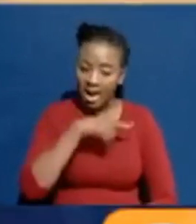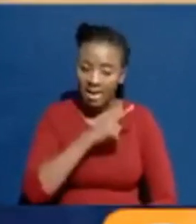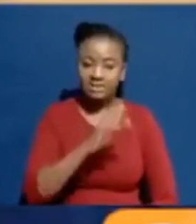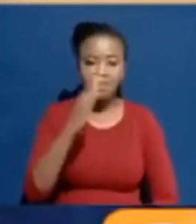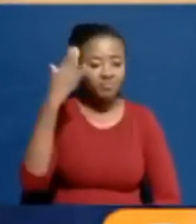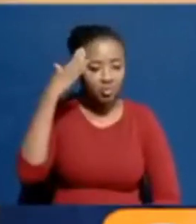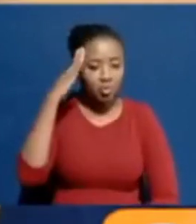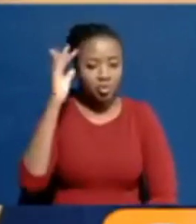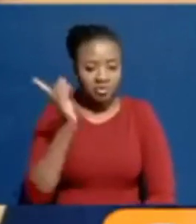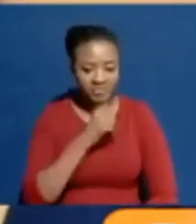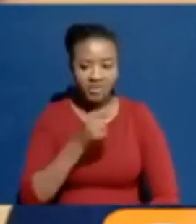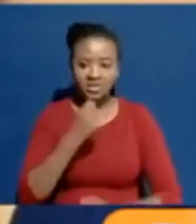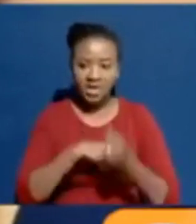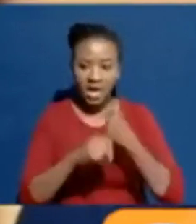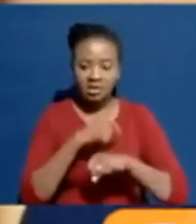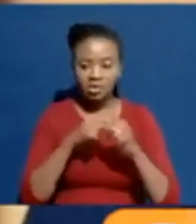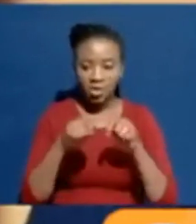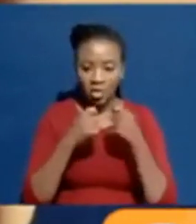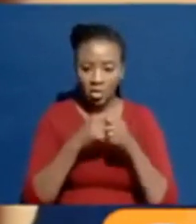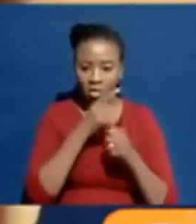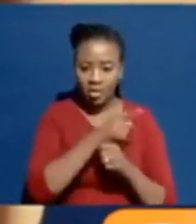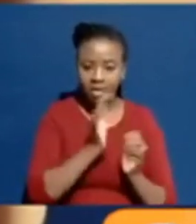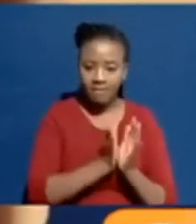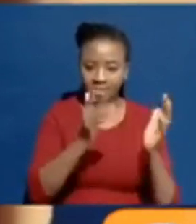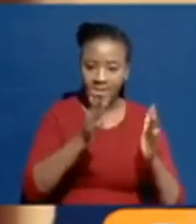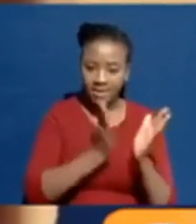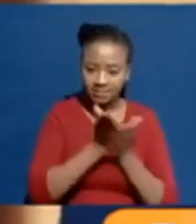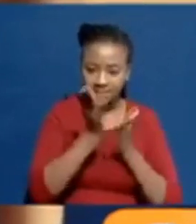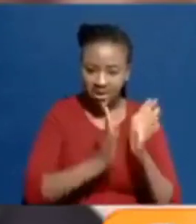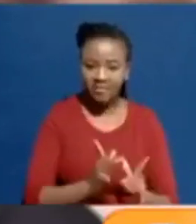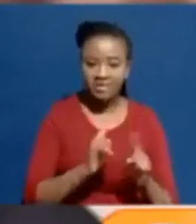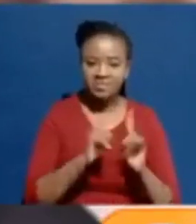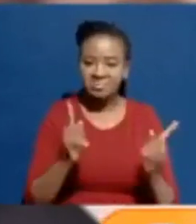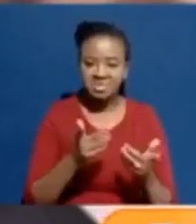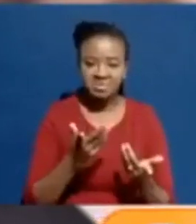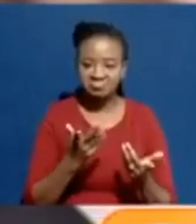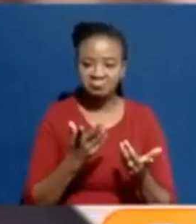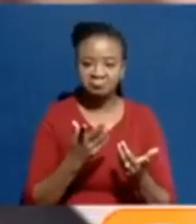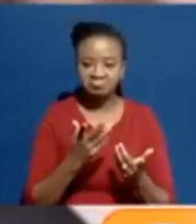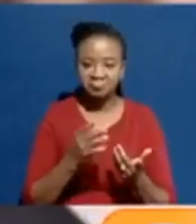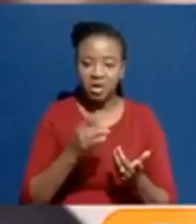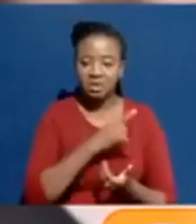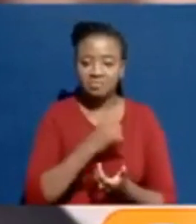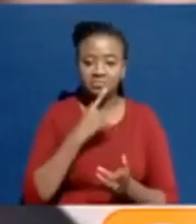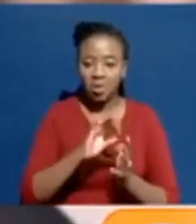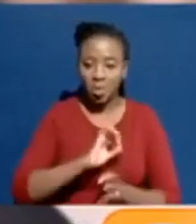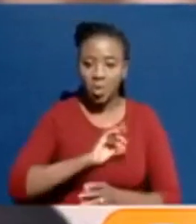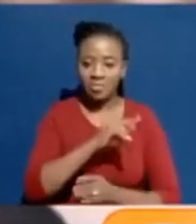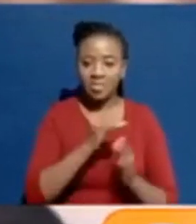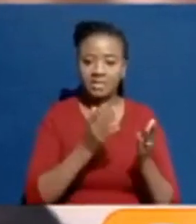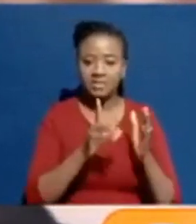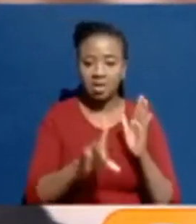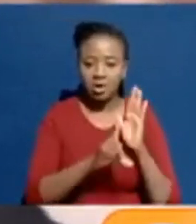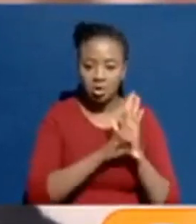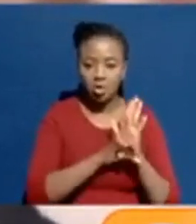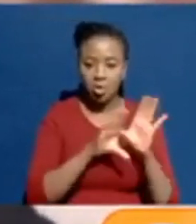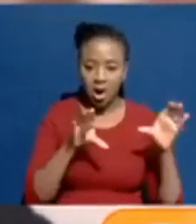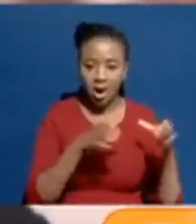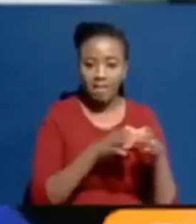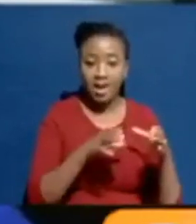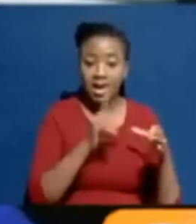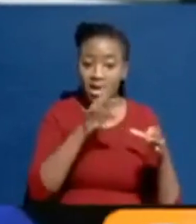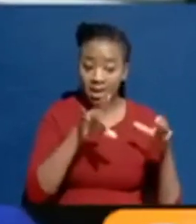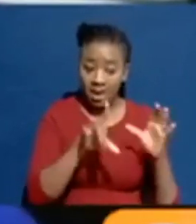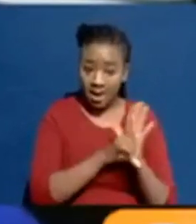perpetrating conflict of interest as a public servant. Bradshaw claims that Amadi owns the law firm he accuses of swindling